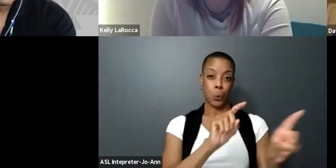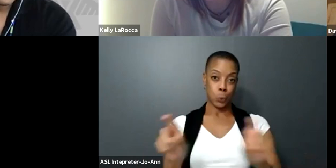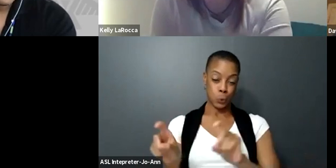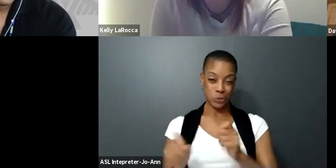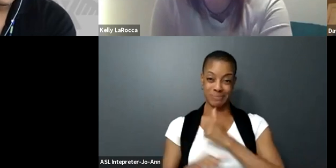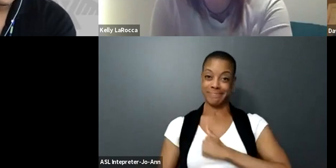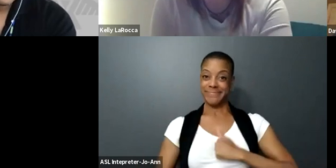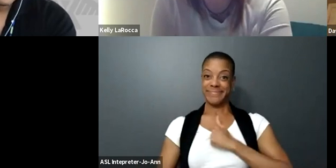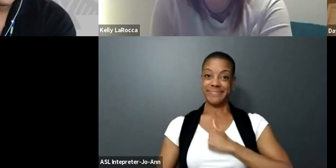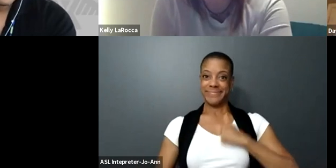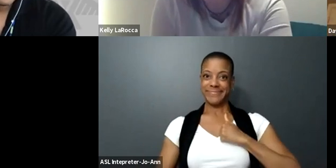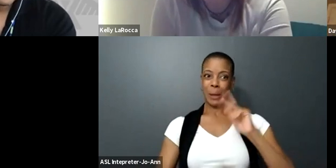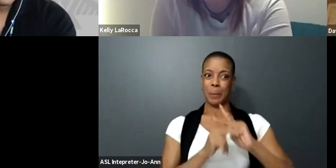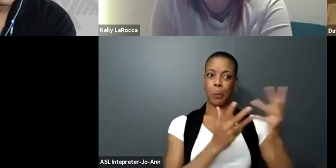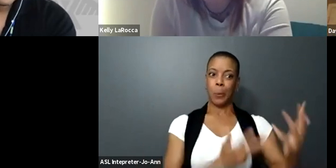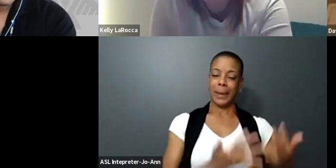who have been waiting.